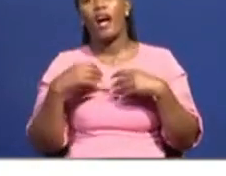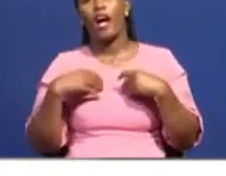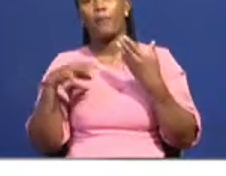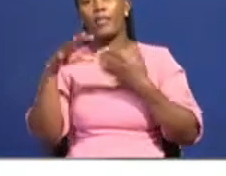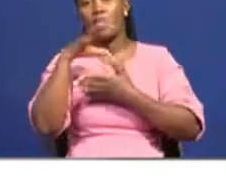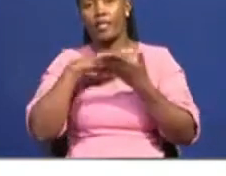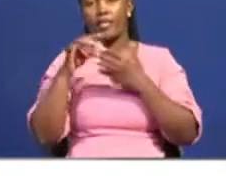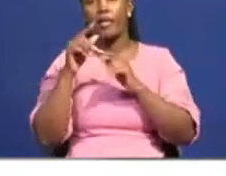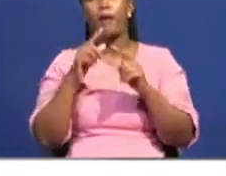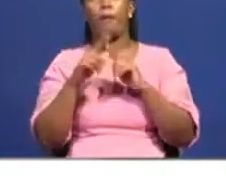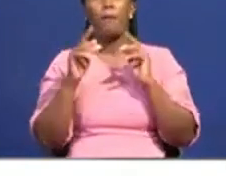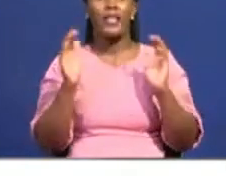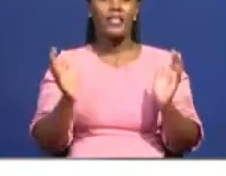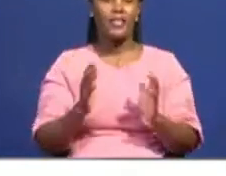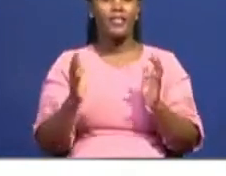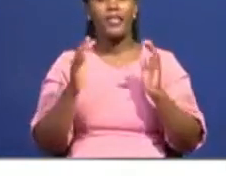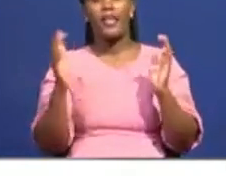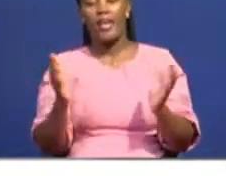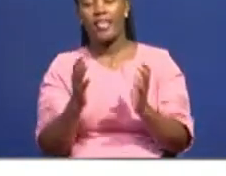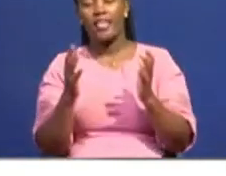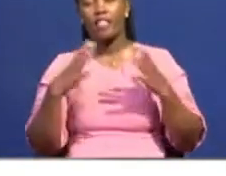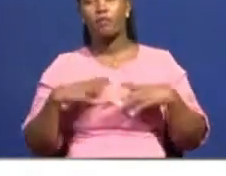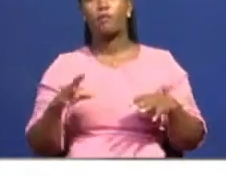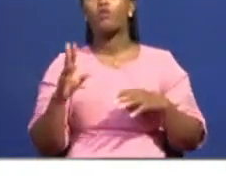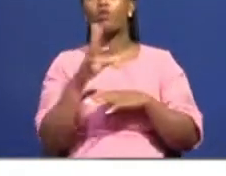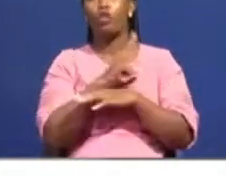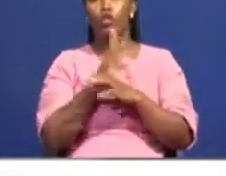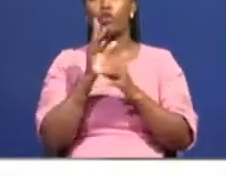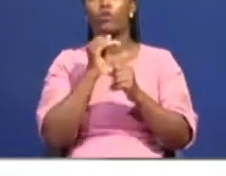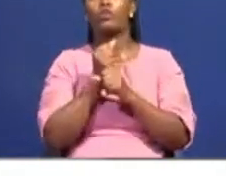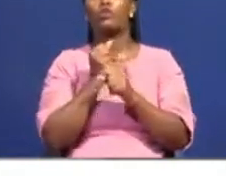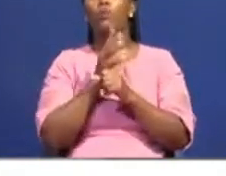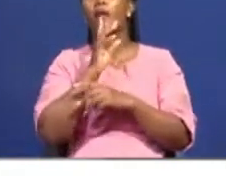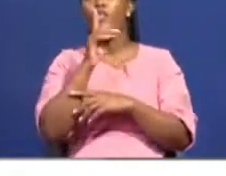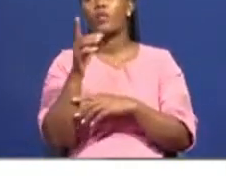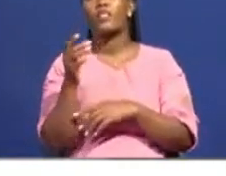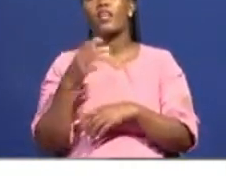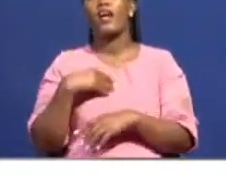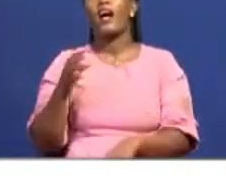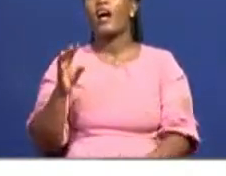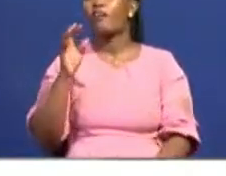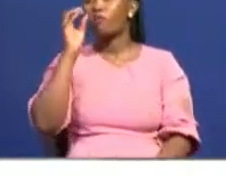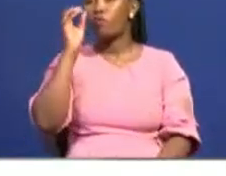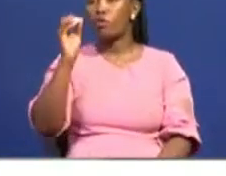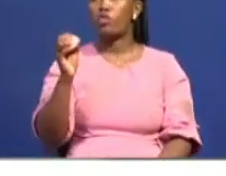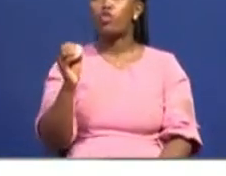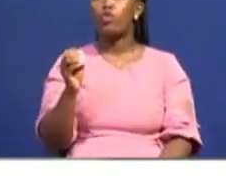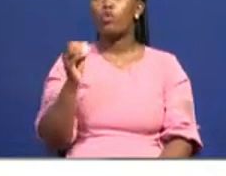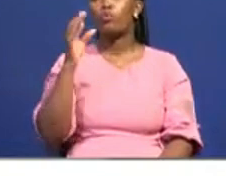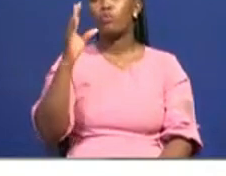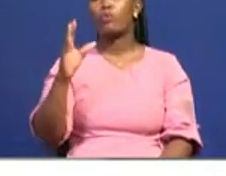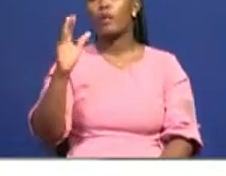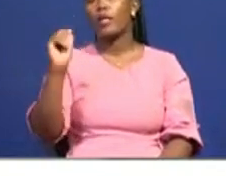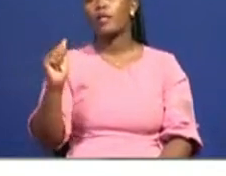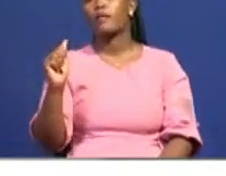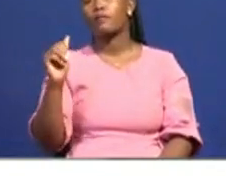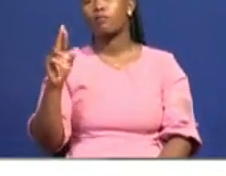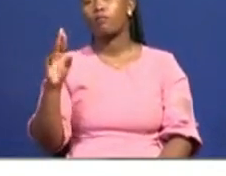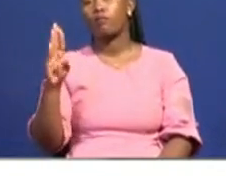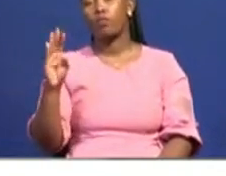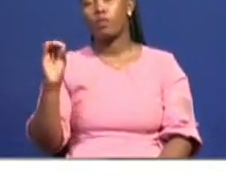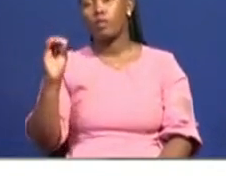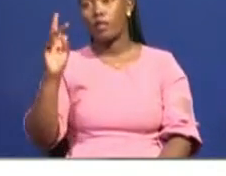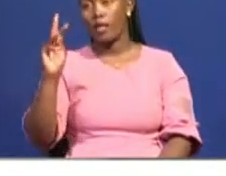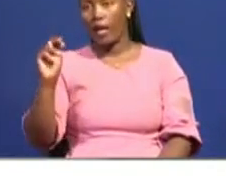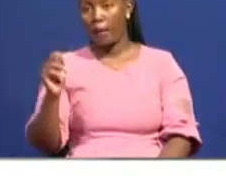that people can use that as a source of zero carbon. Because the carbon from the